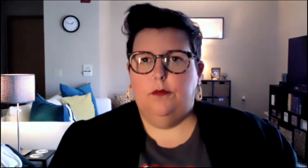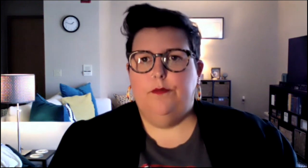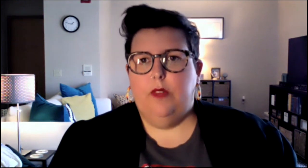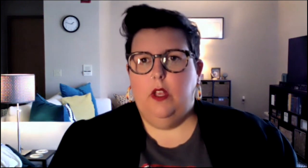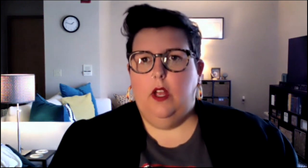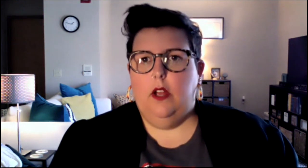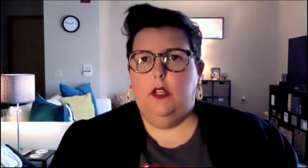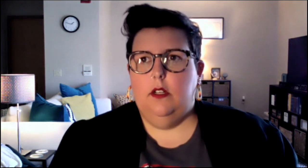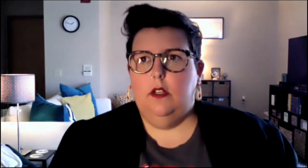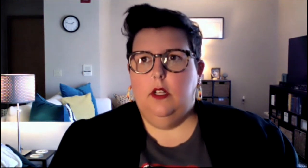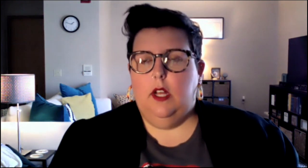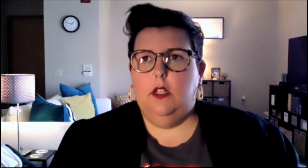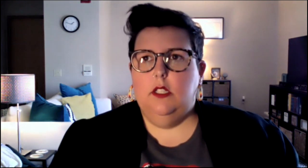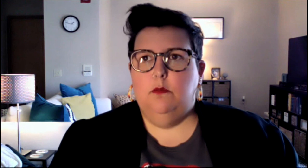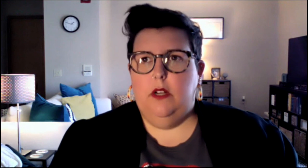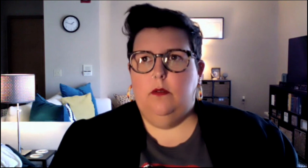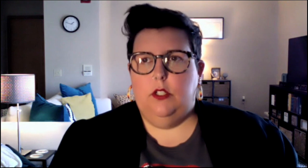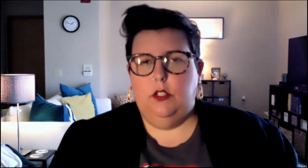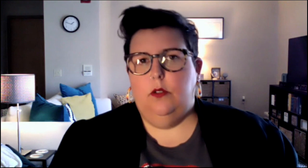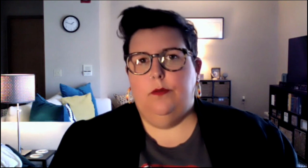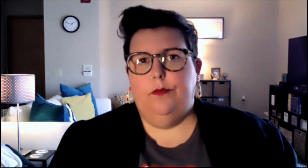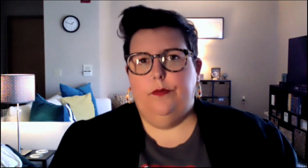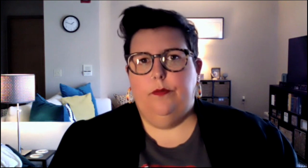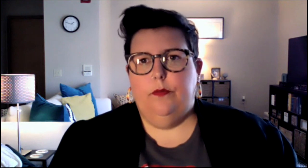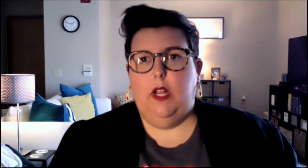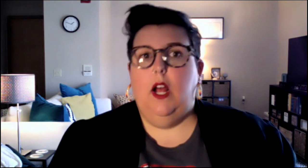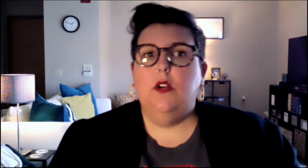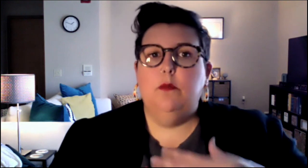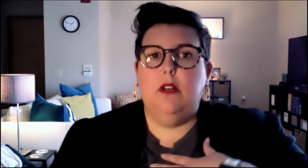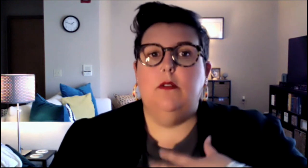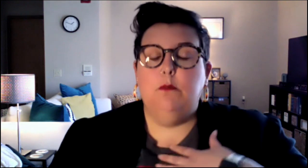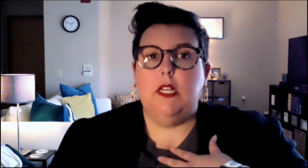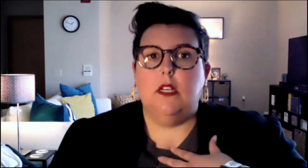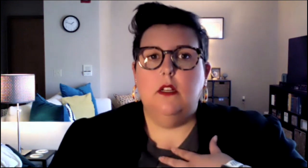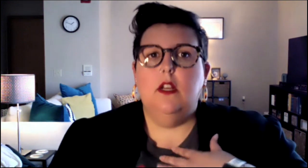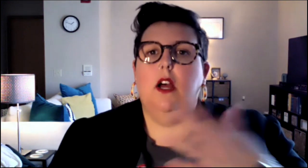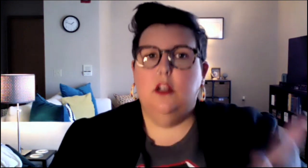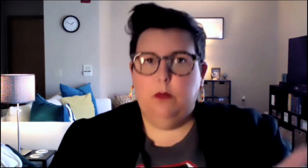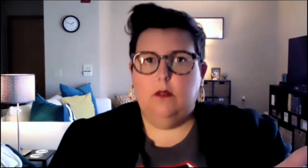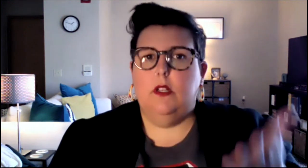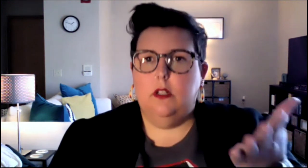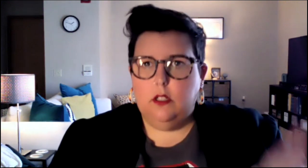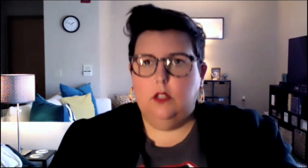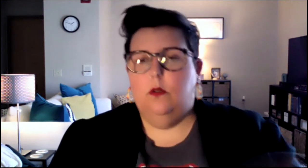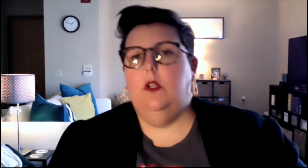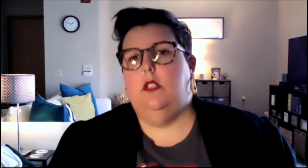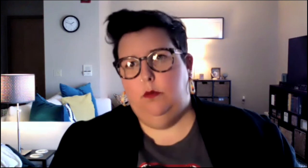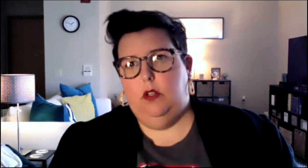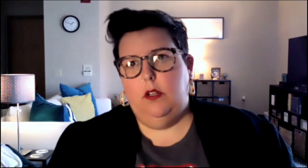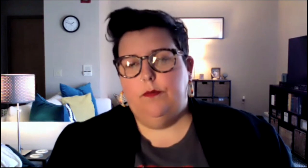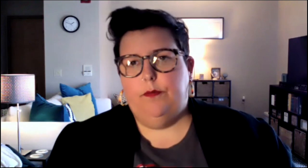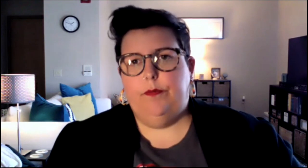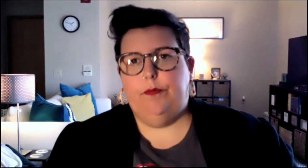know, how can this benefit you? Not how can it benefit me? How can it benefit you as a